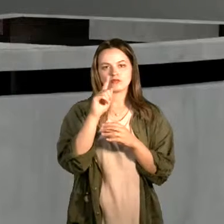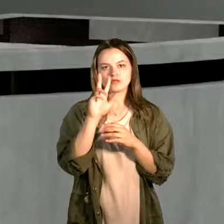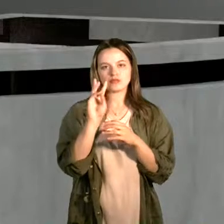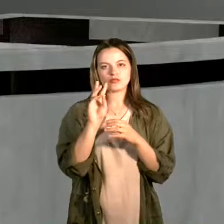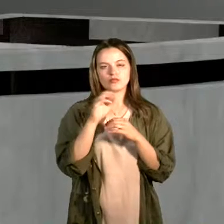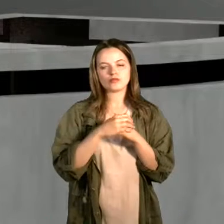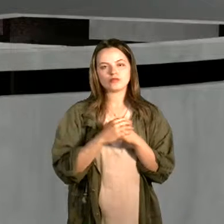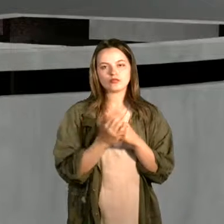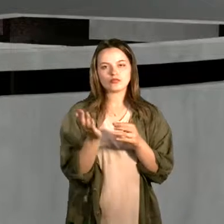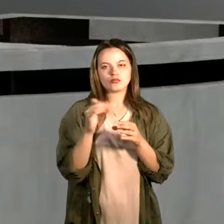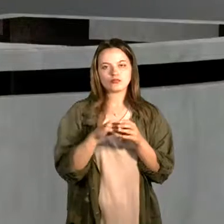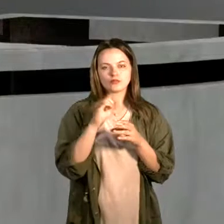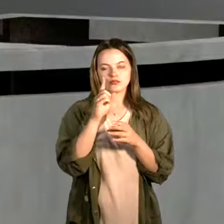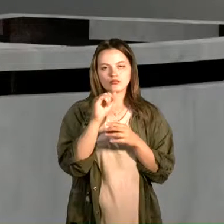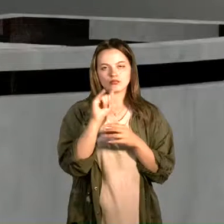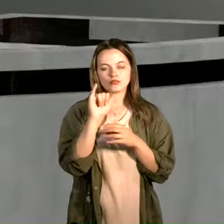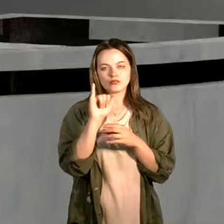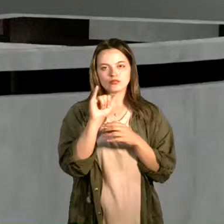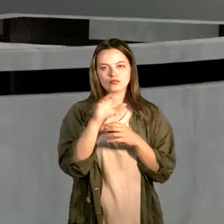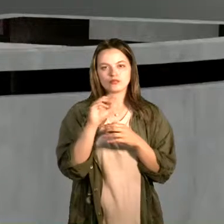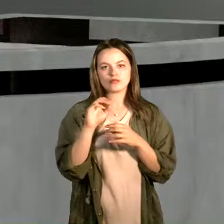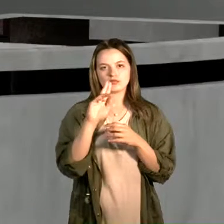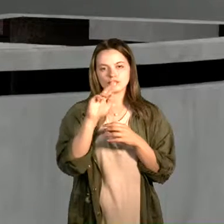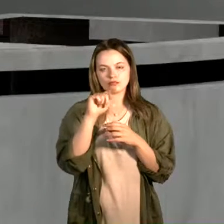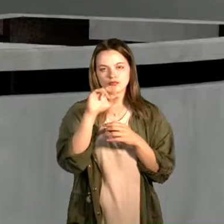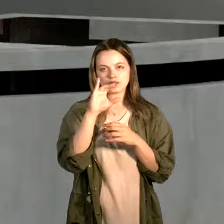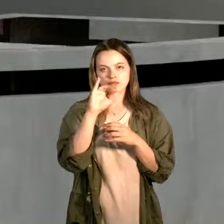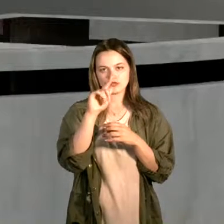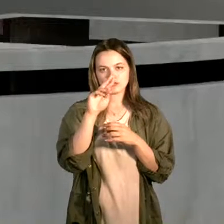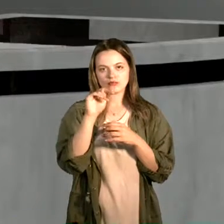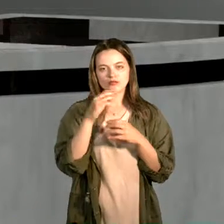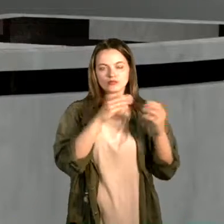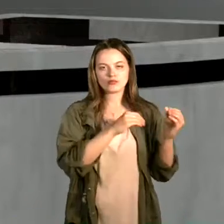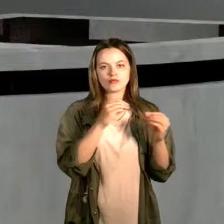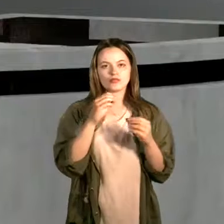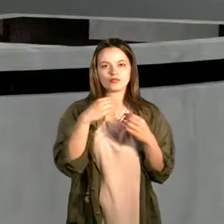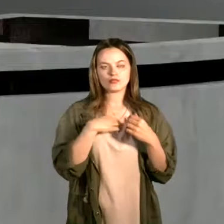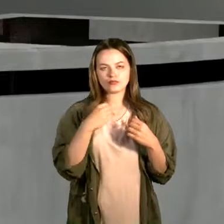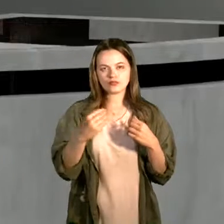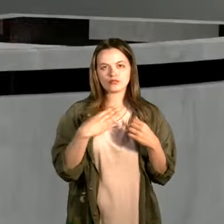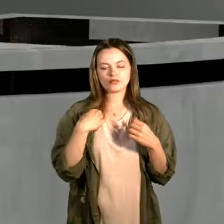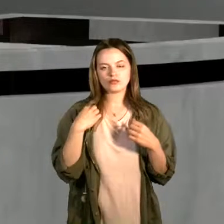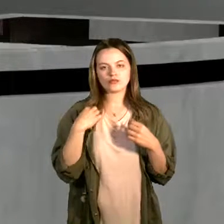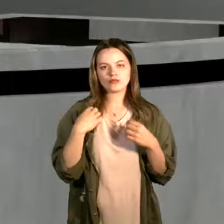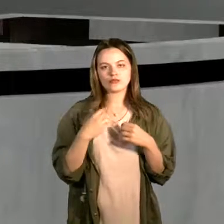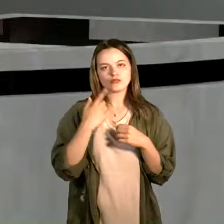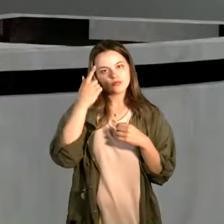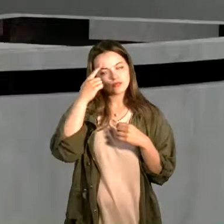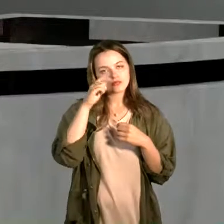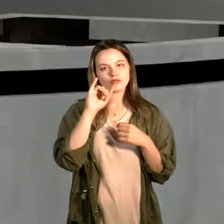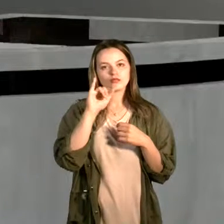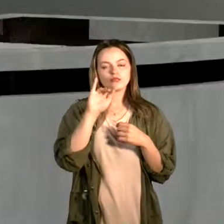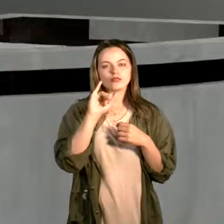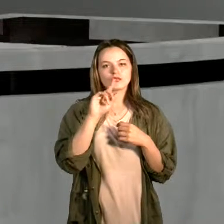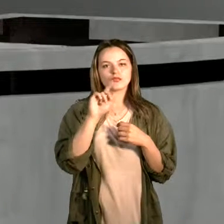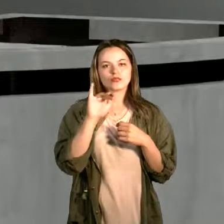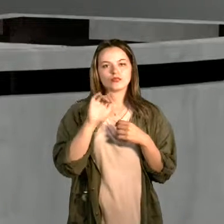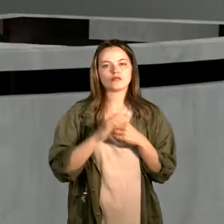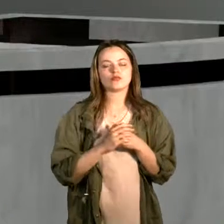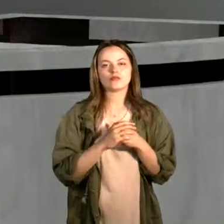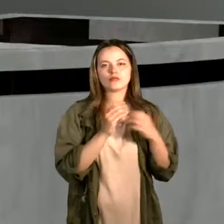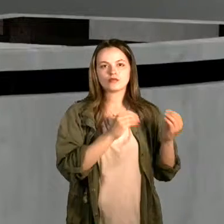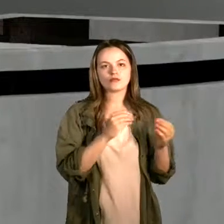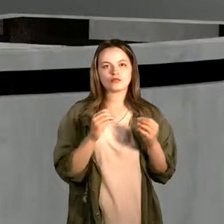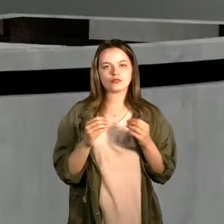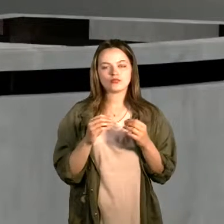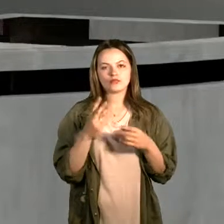be participating DIY and upcycling activities. Please bring in a white t-shirt or garment for our tie-dye activity. Also, bring in